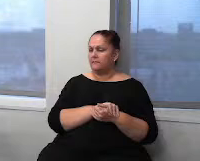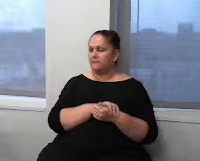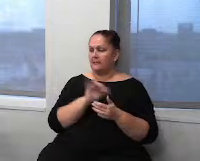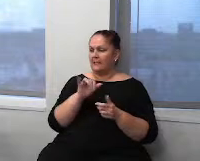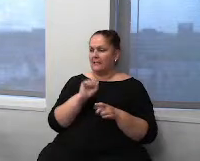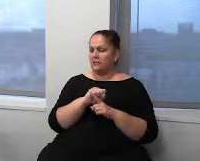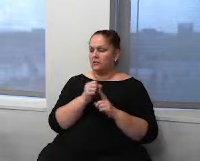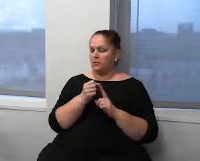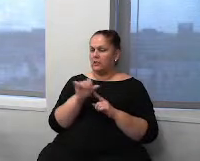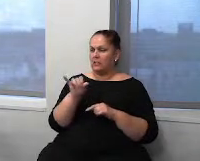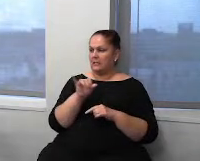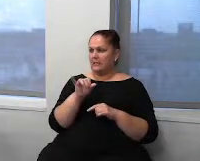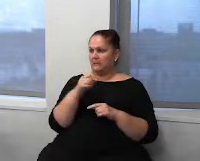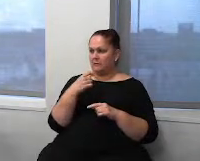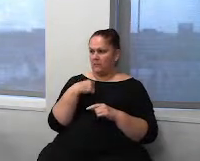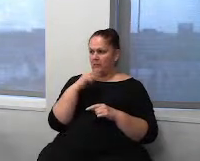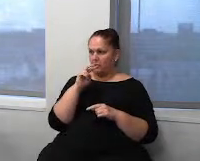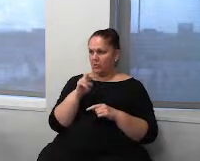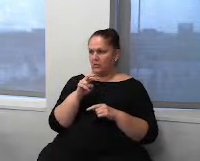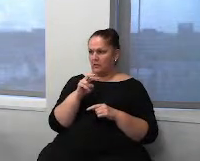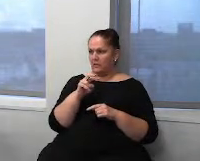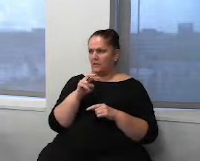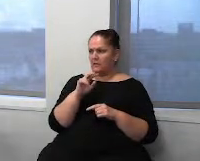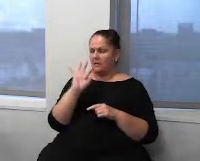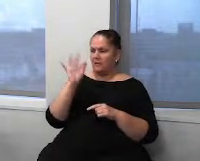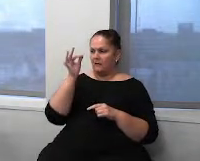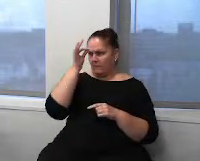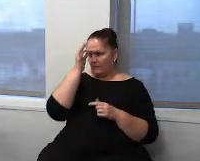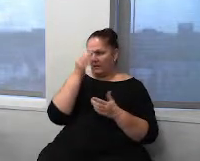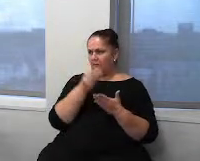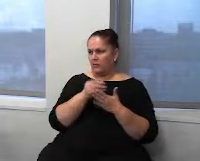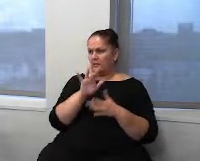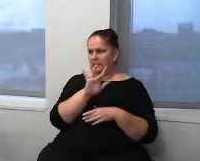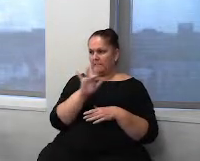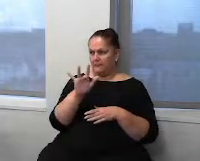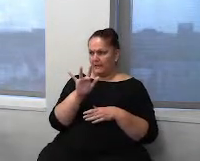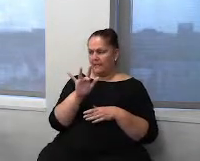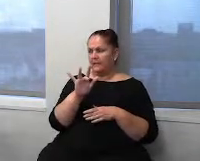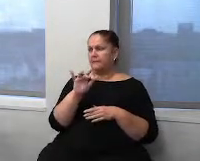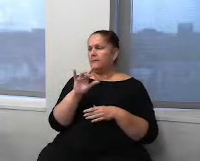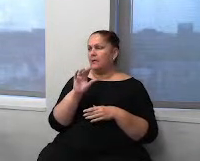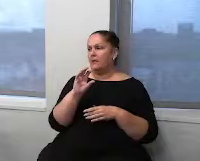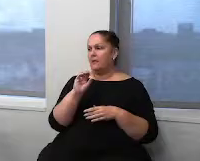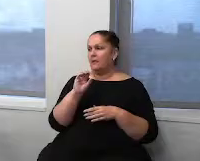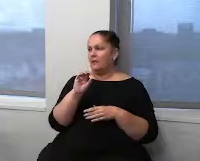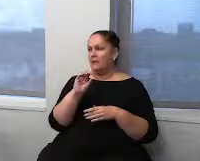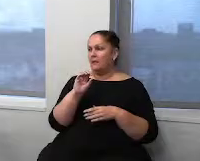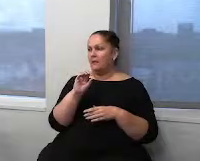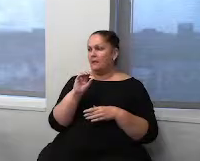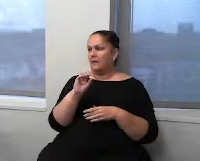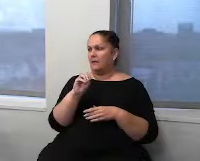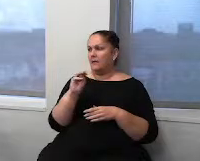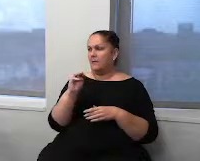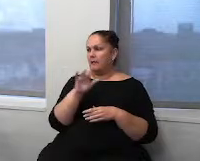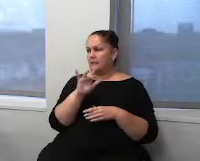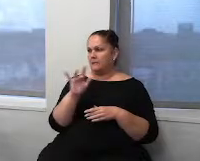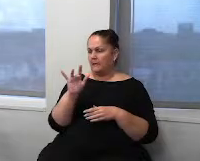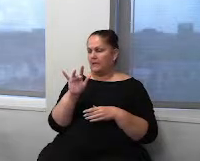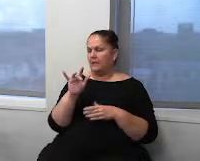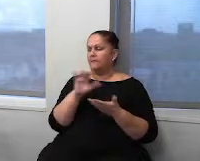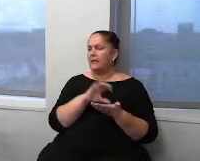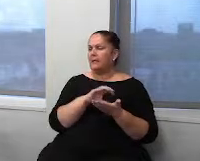Okay. And the situation here is similar to what we were just looking at, right? Federally funded is blank, OpEx is blank, right?